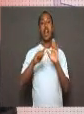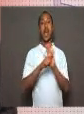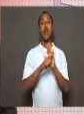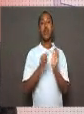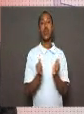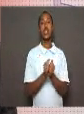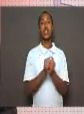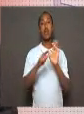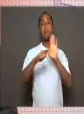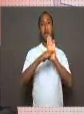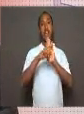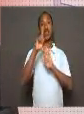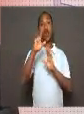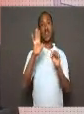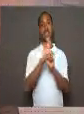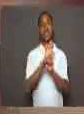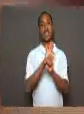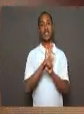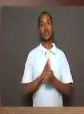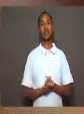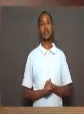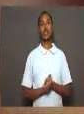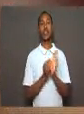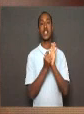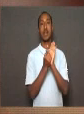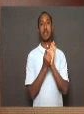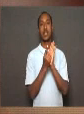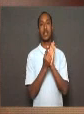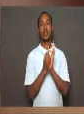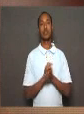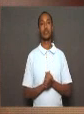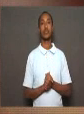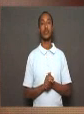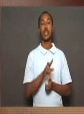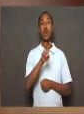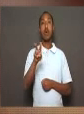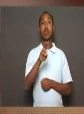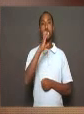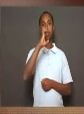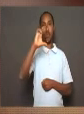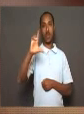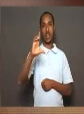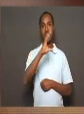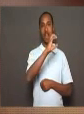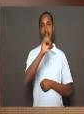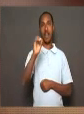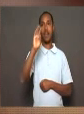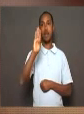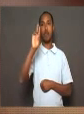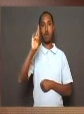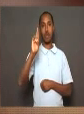a -1 charge. For example, both chlorine